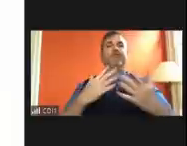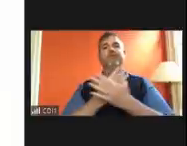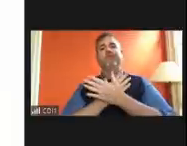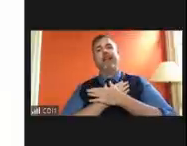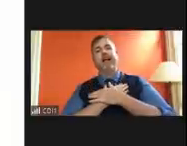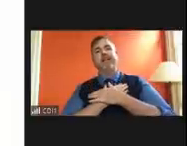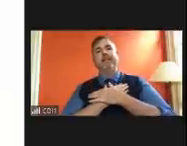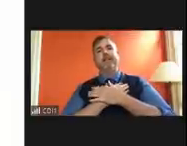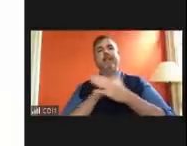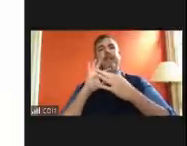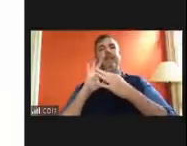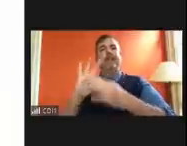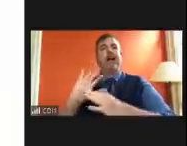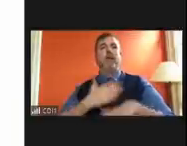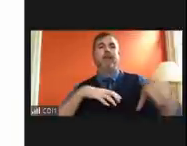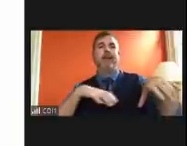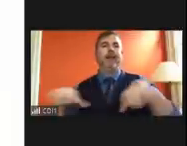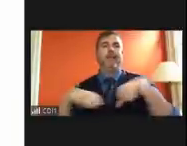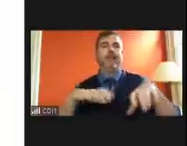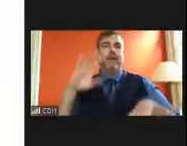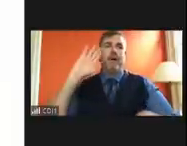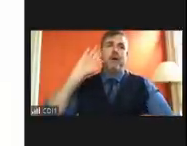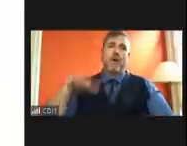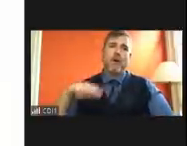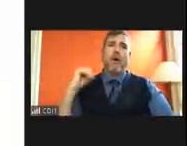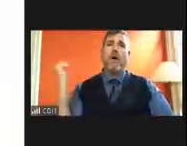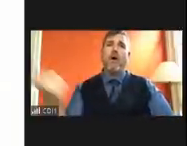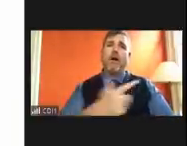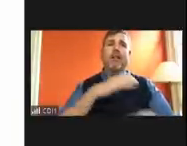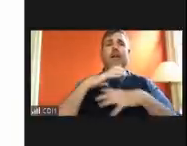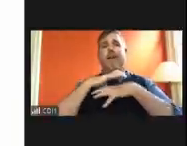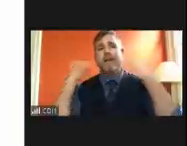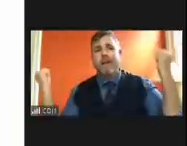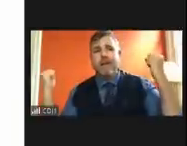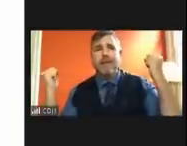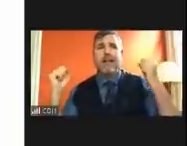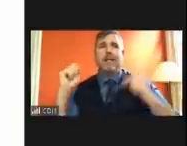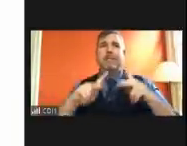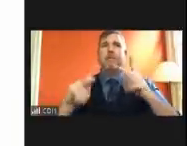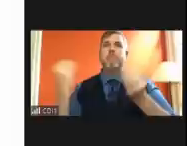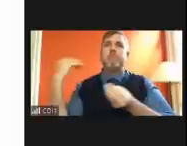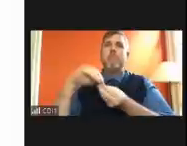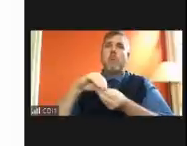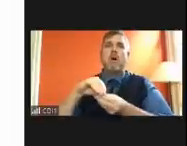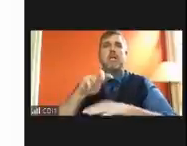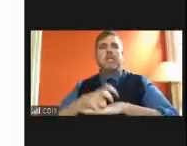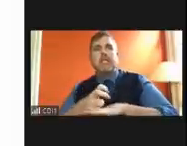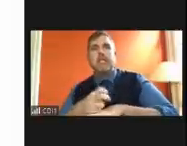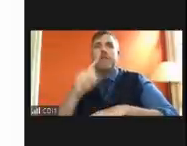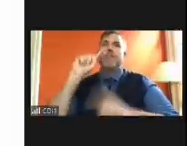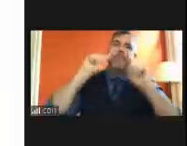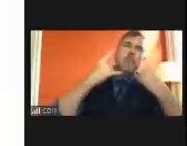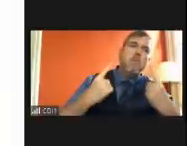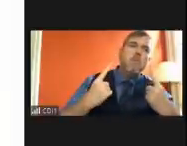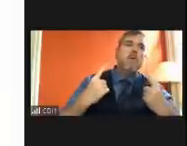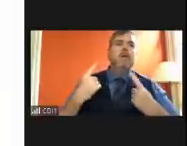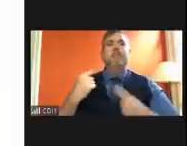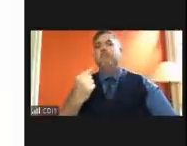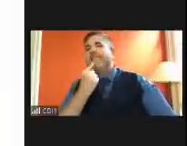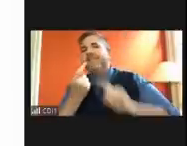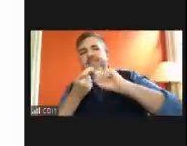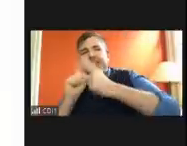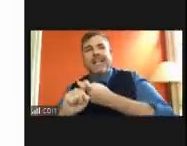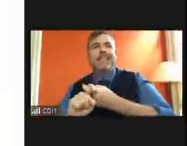all of us are tired of this. People are growing increasingly impatient, bored, missing their friends, missing social